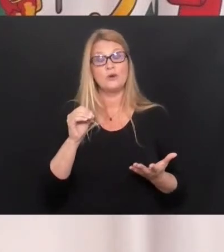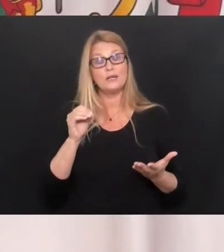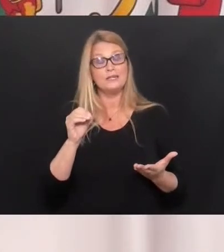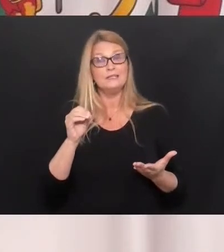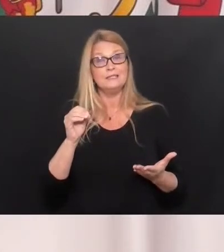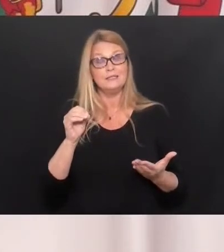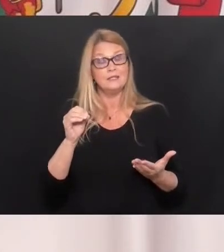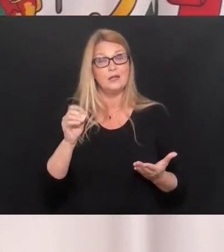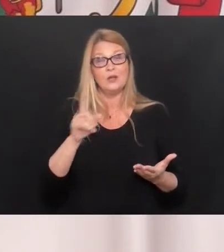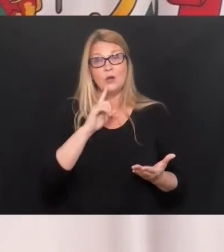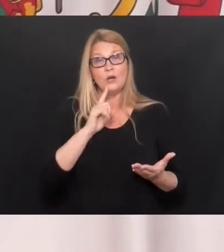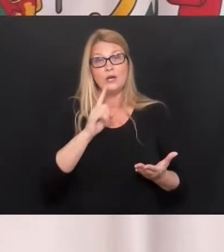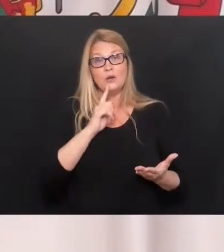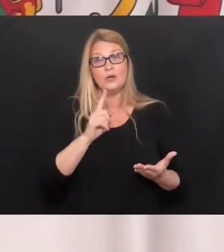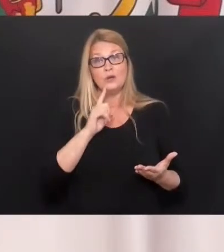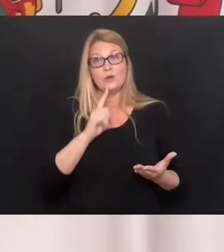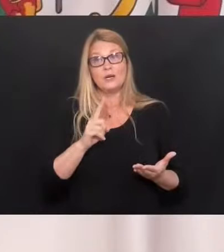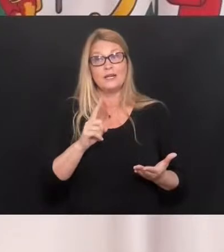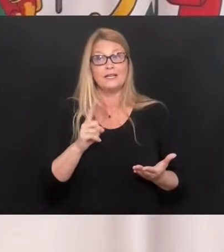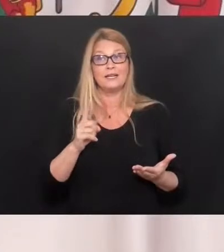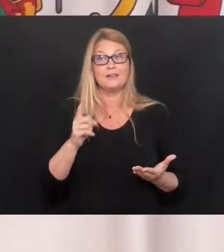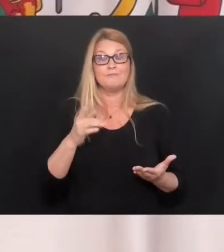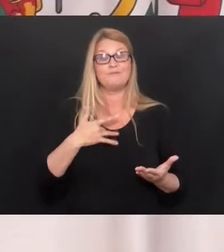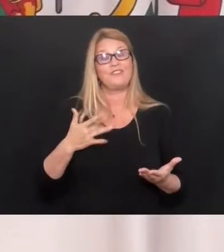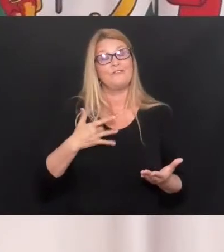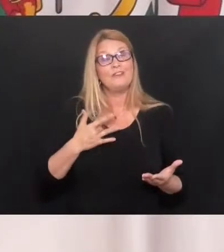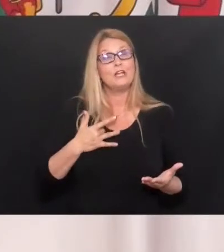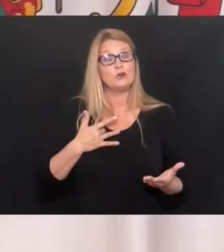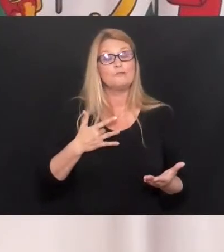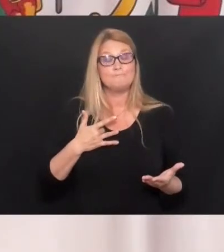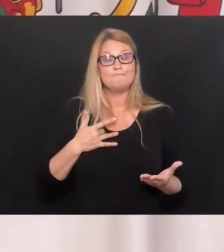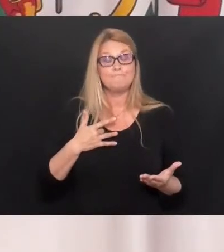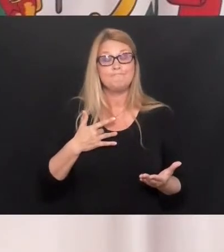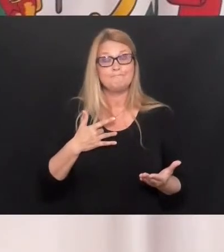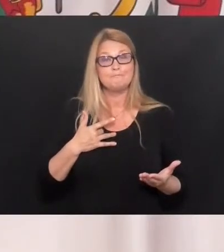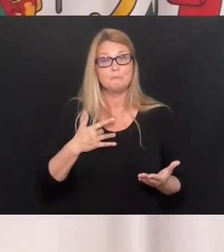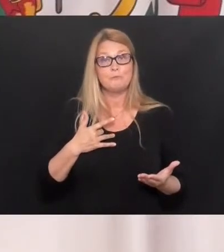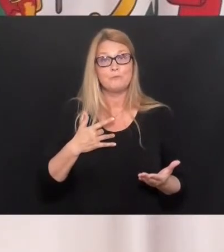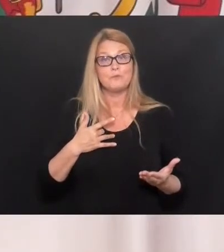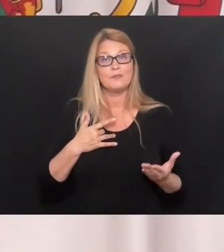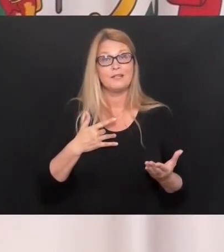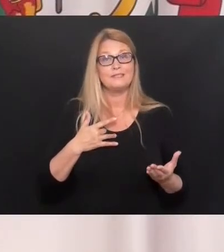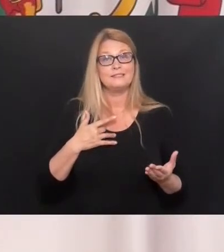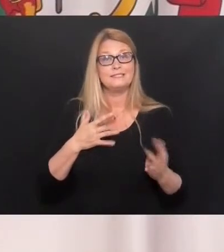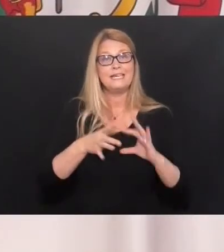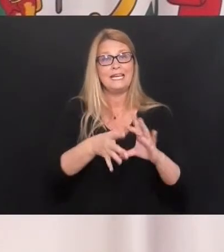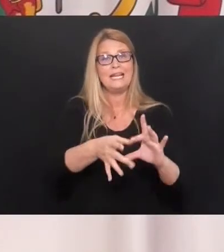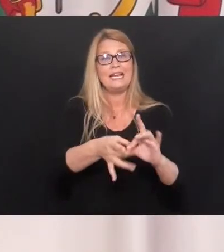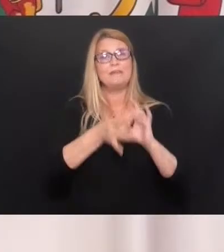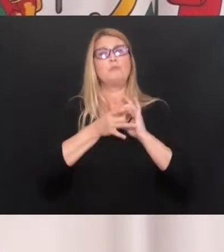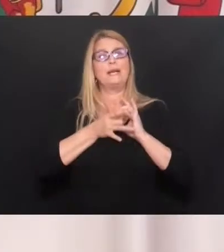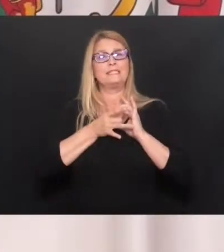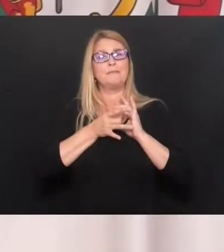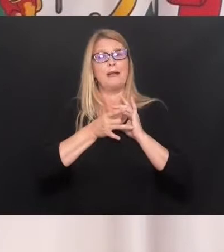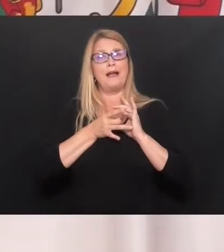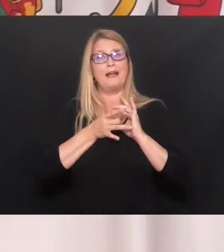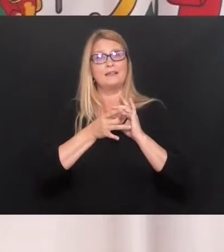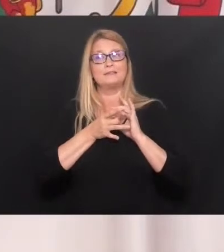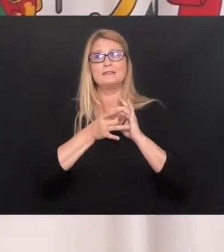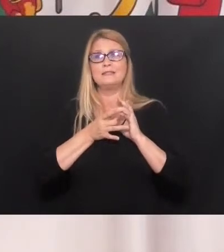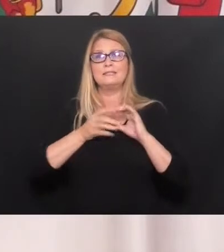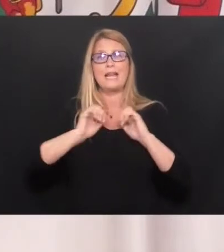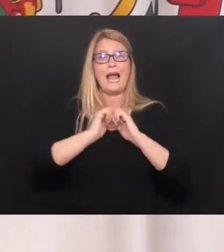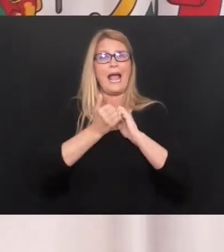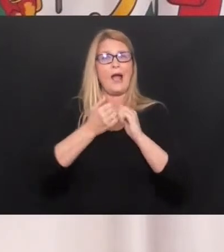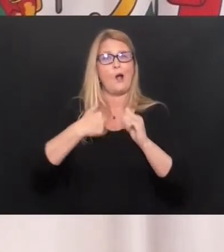it's something that I think it really ties back to how we've gotten through all this. We've